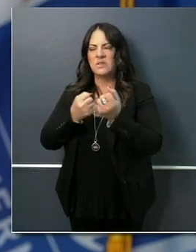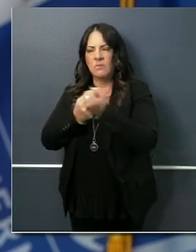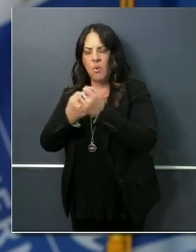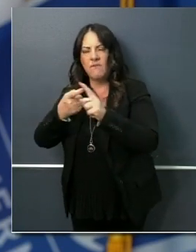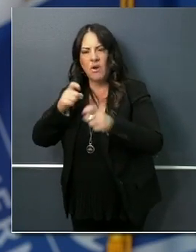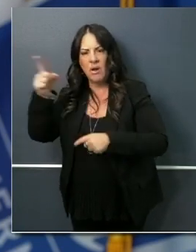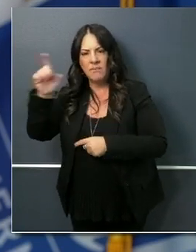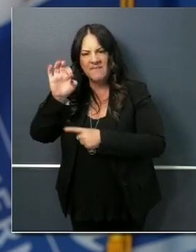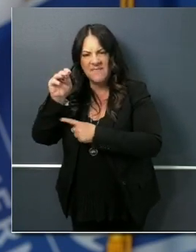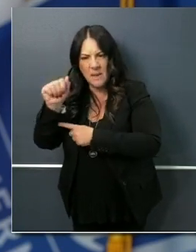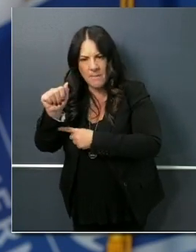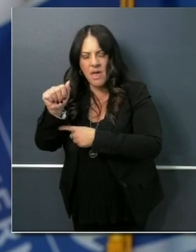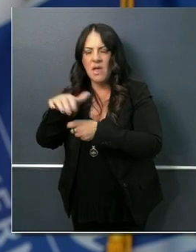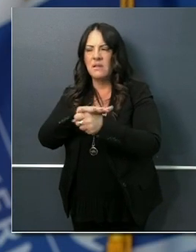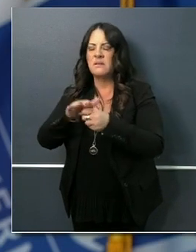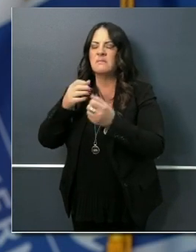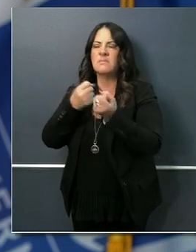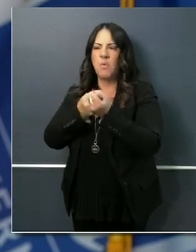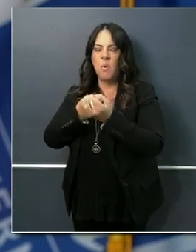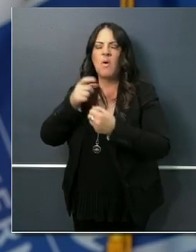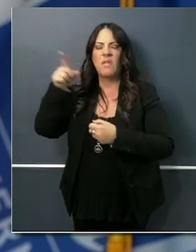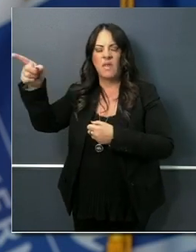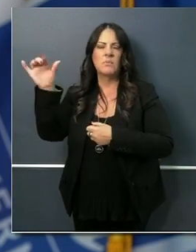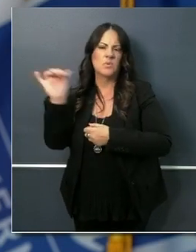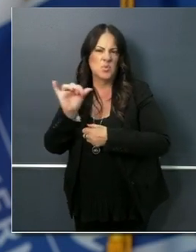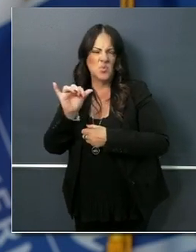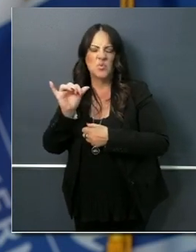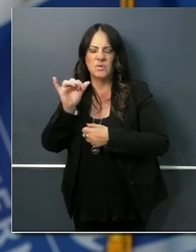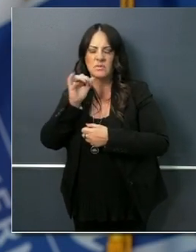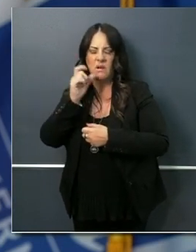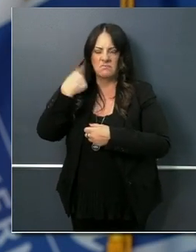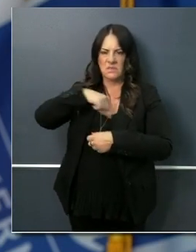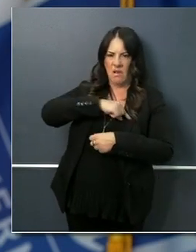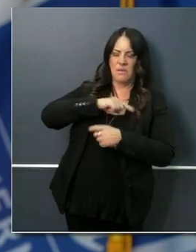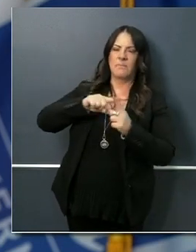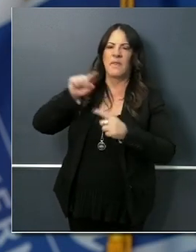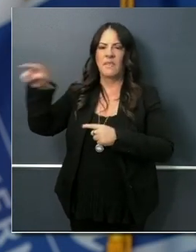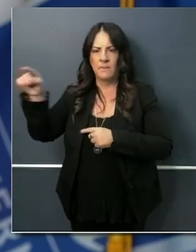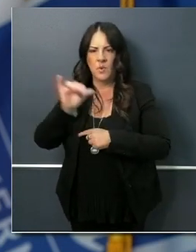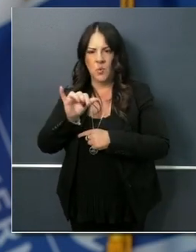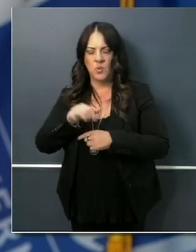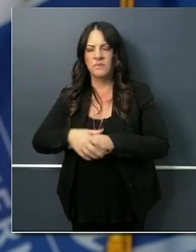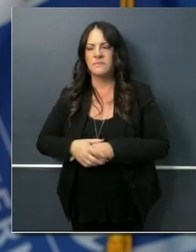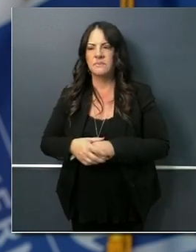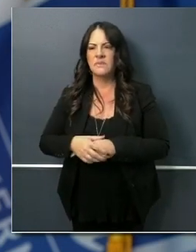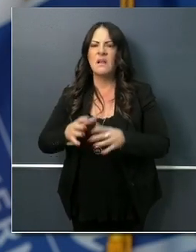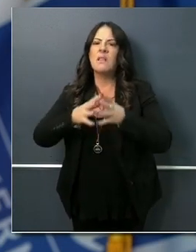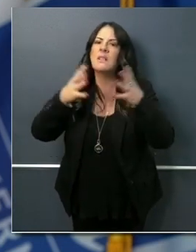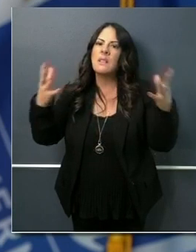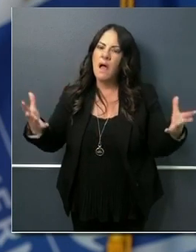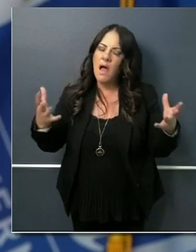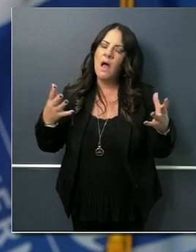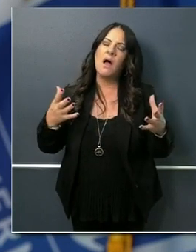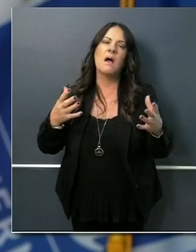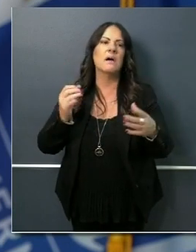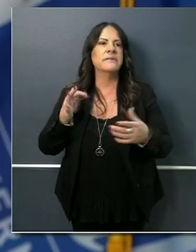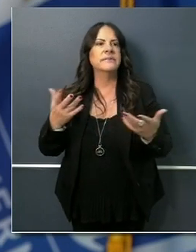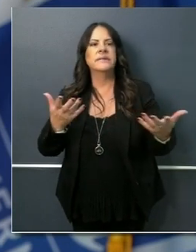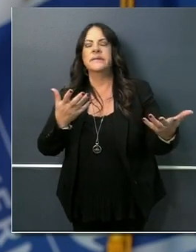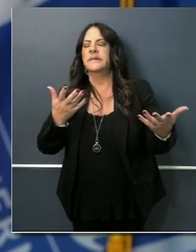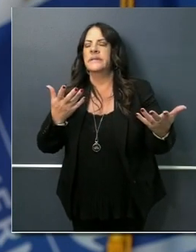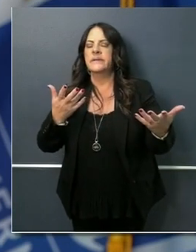region, in supporting some of their needs as well. So there's been a lot of very intensive, very